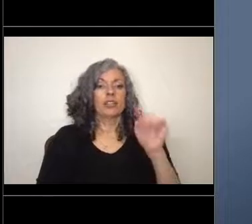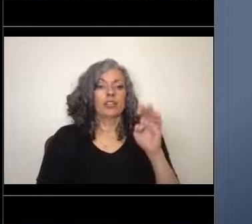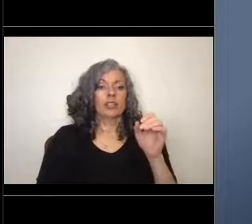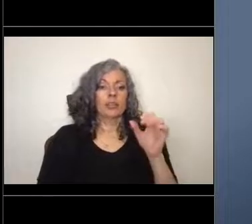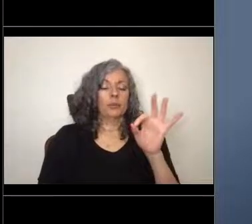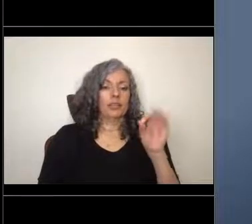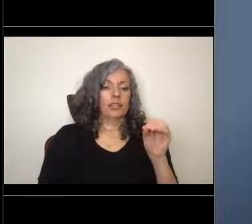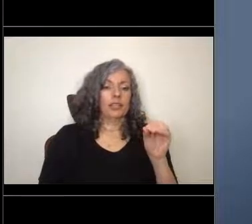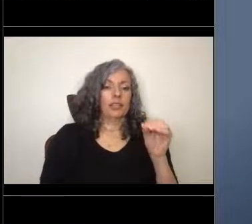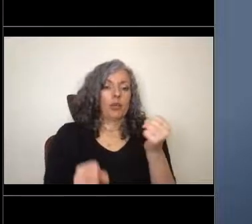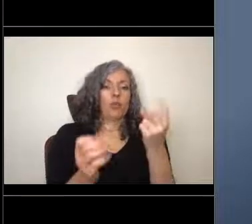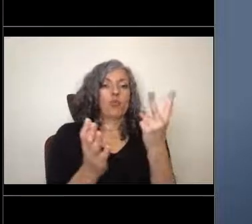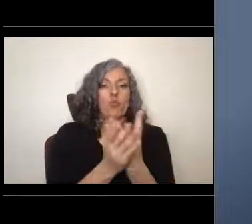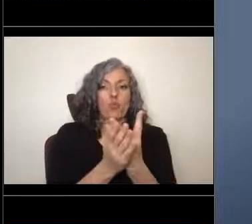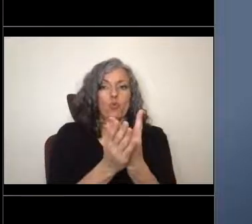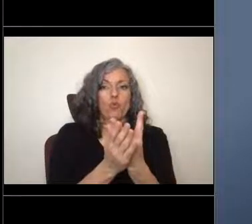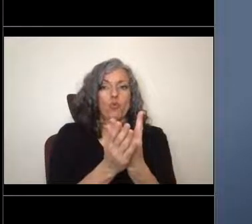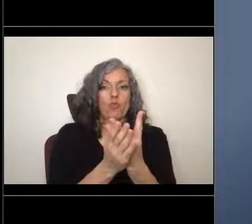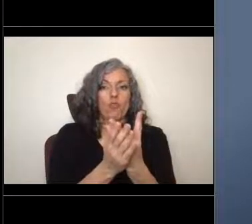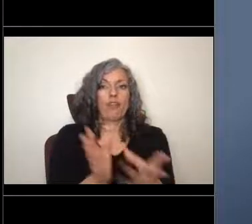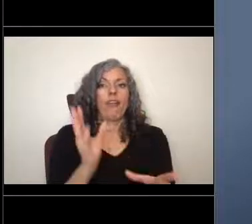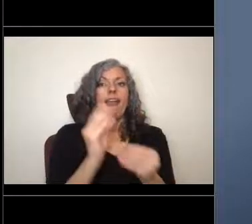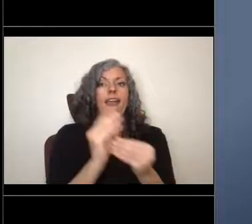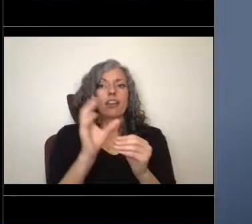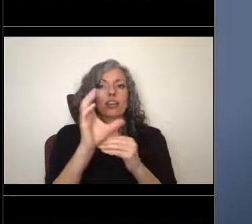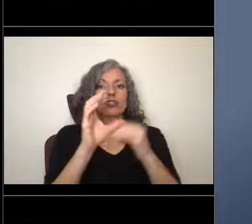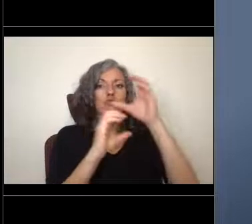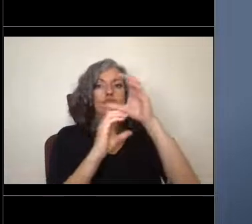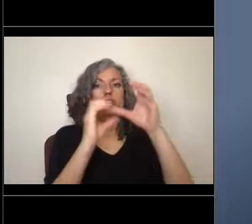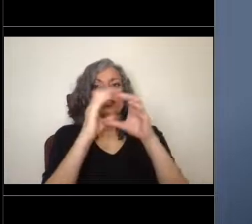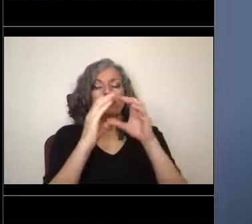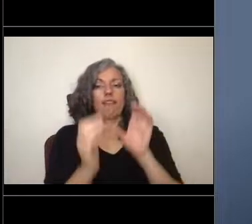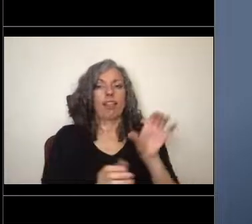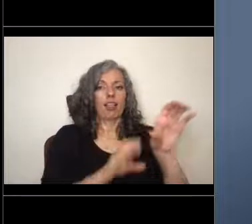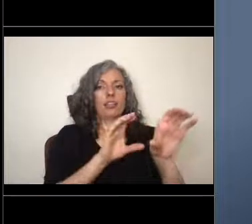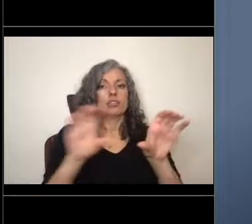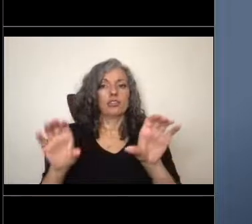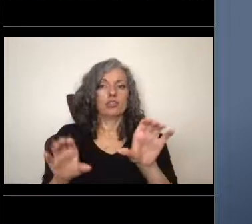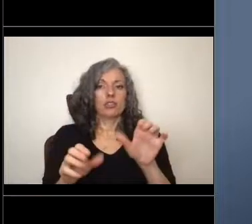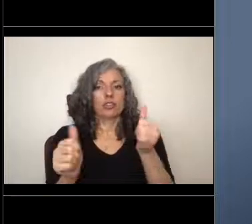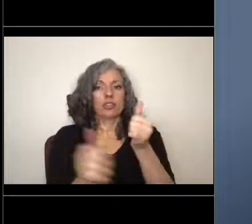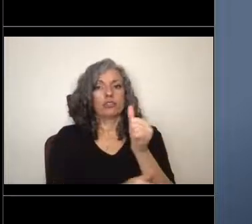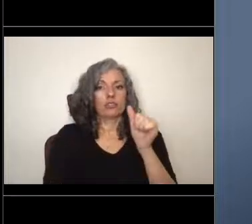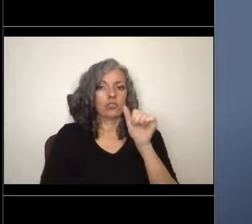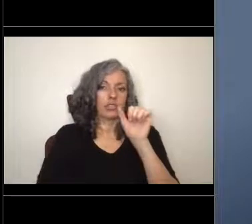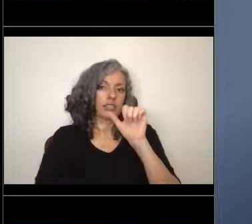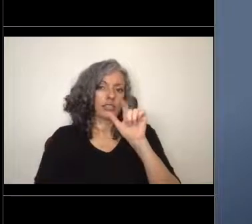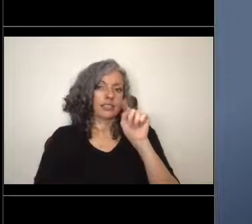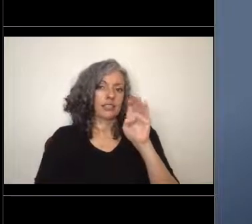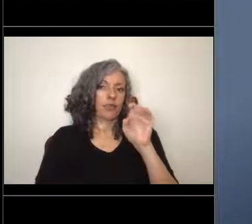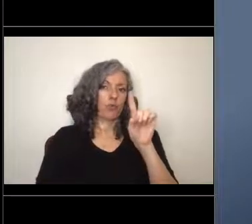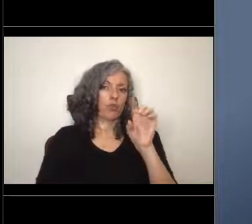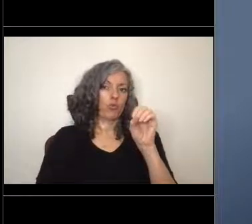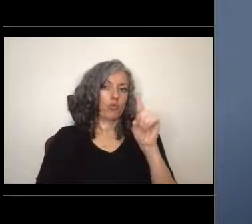project, and a supplemental construction allocation for this project under tab 101 is also being recommended for